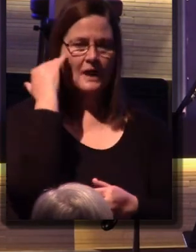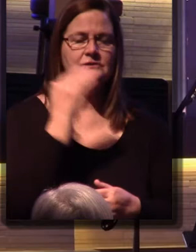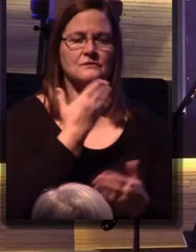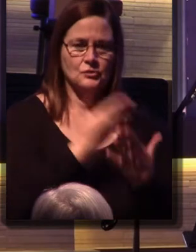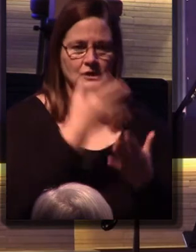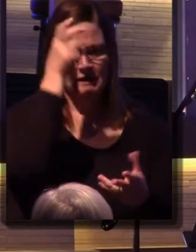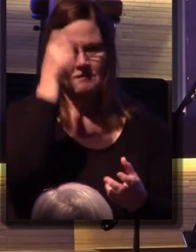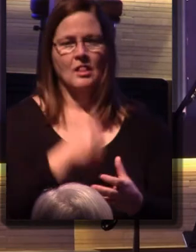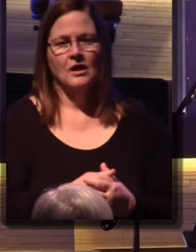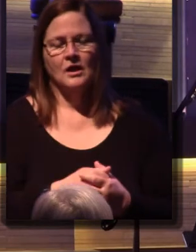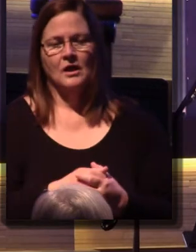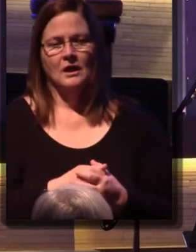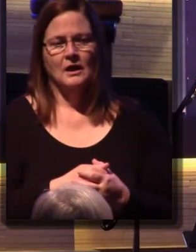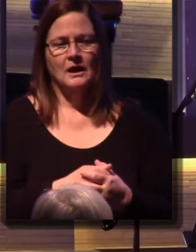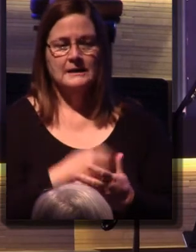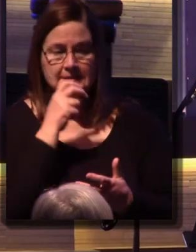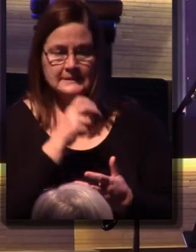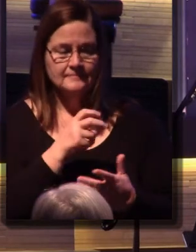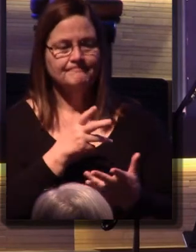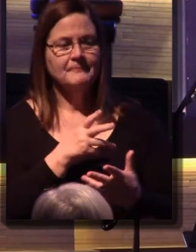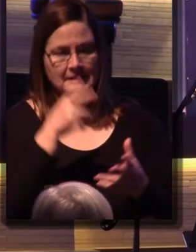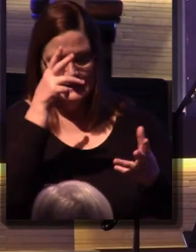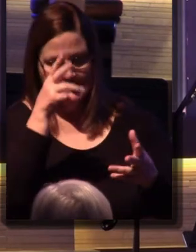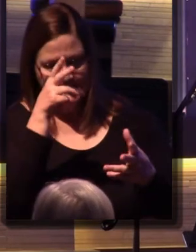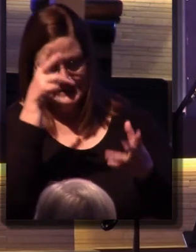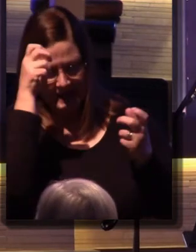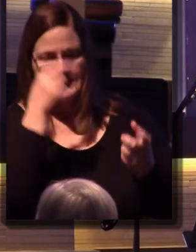from it. And Satan said